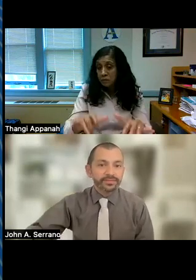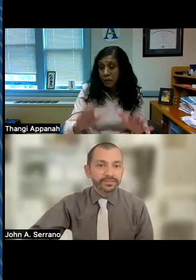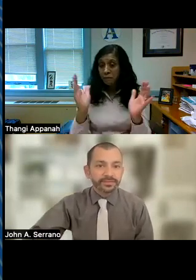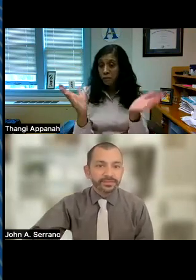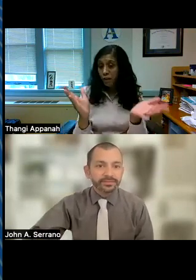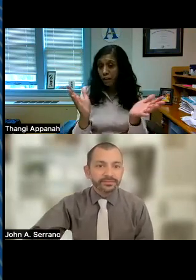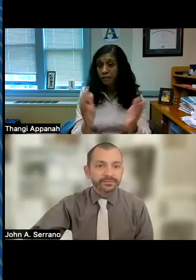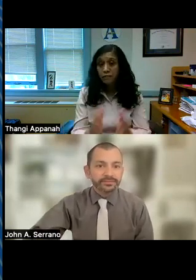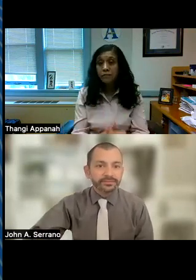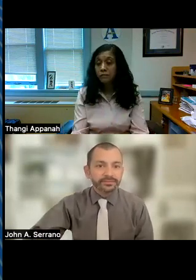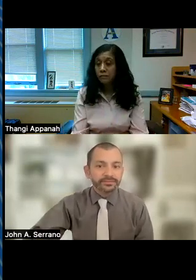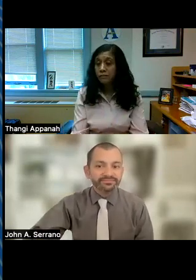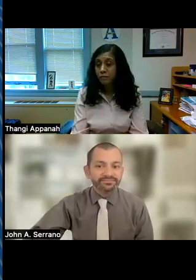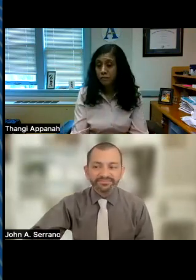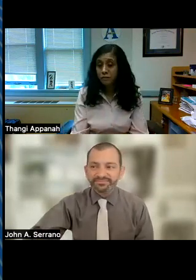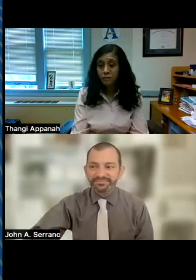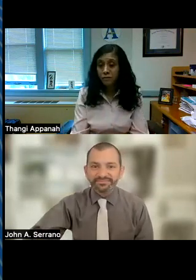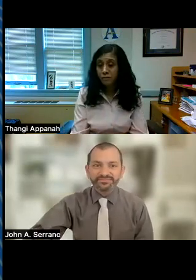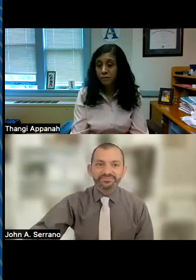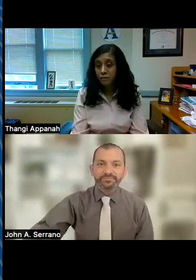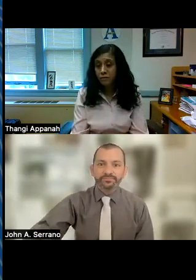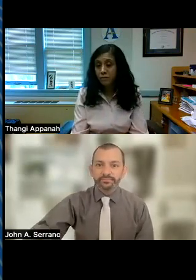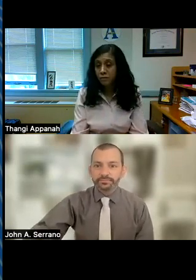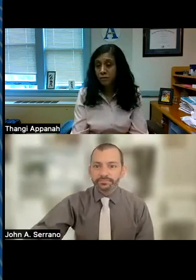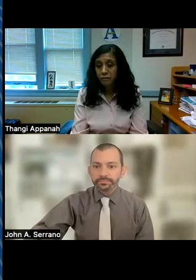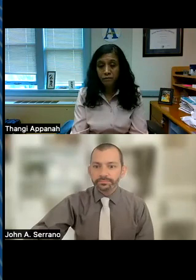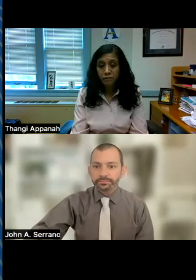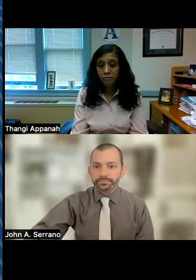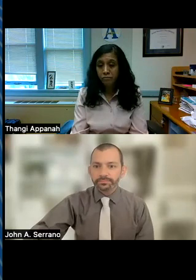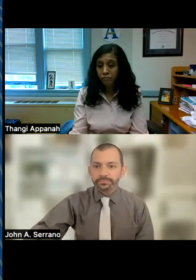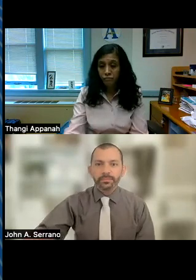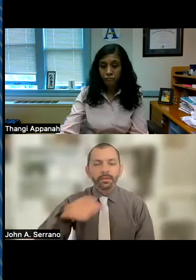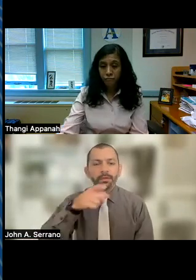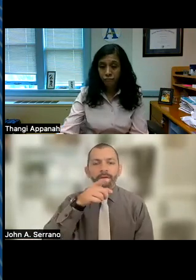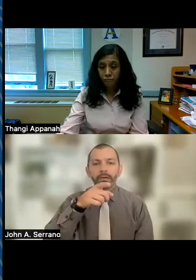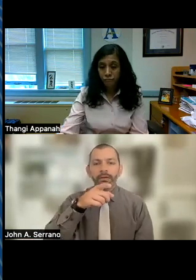Well, I'd like to see if we have any questions. Maybe you could type them in the chat if you have a question.